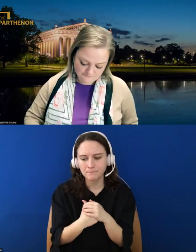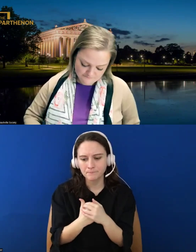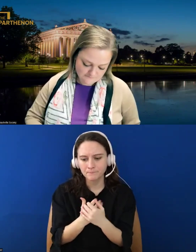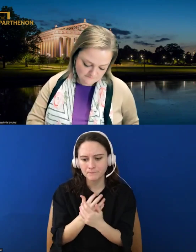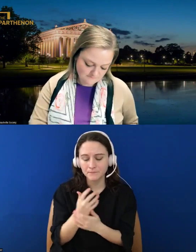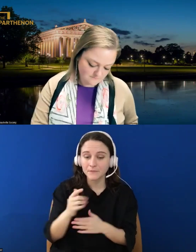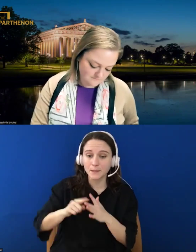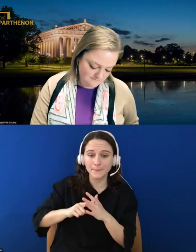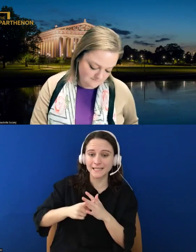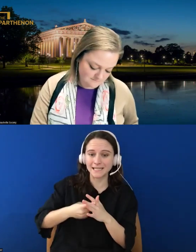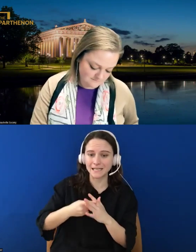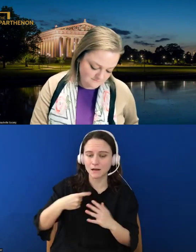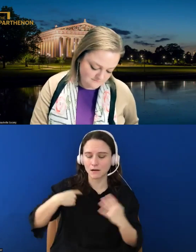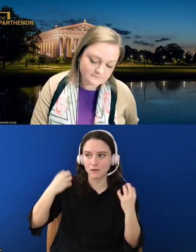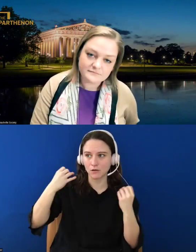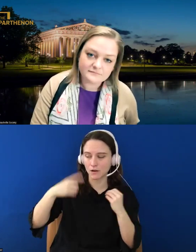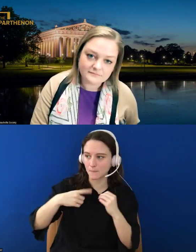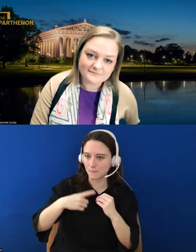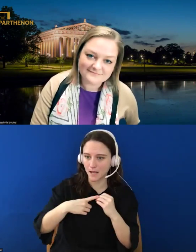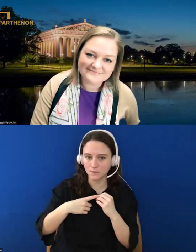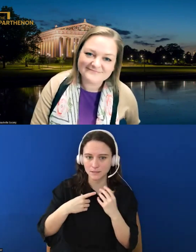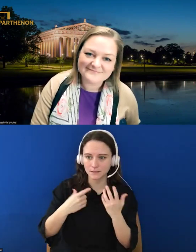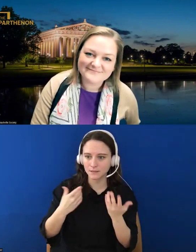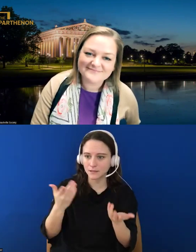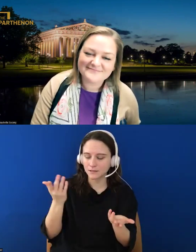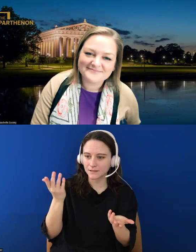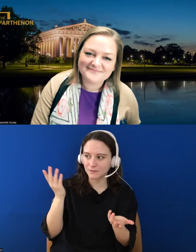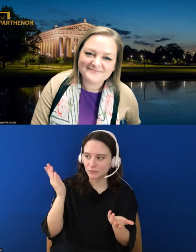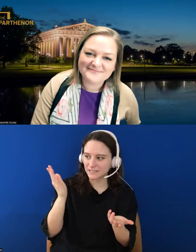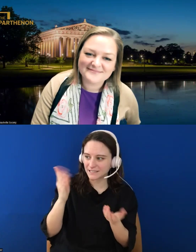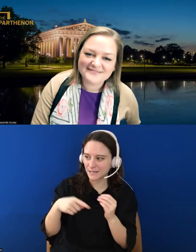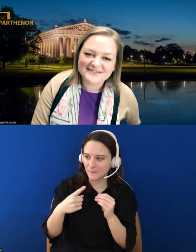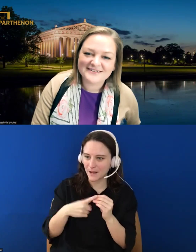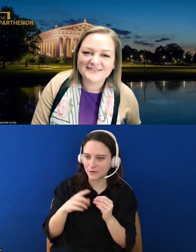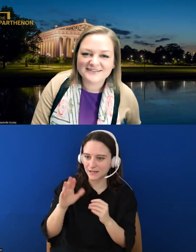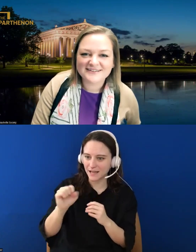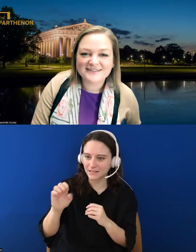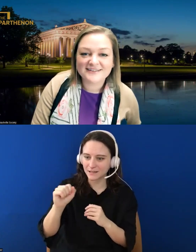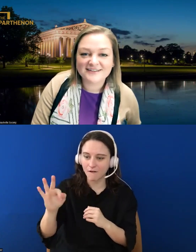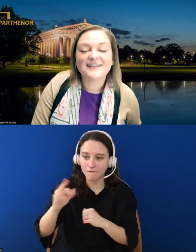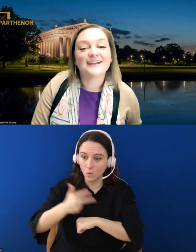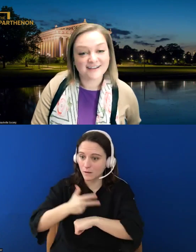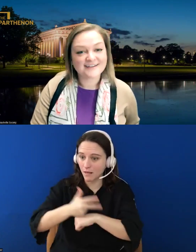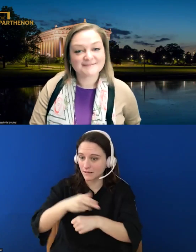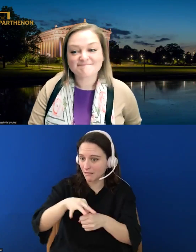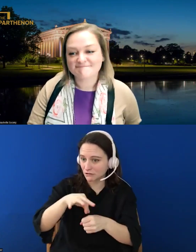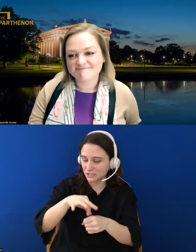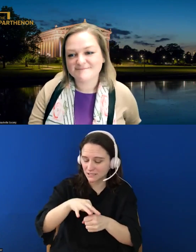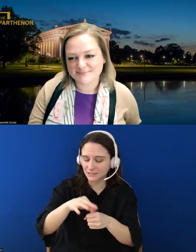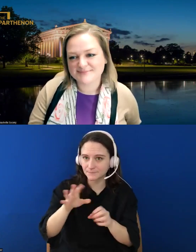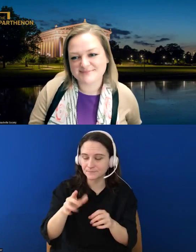at the beginning I was thinking about presenting the case of the Guatemalan elections